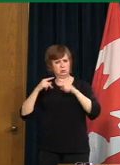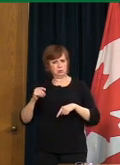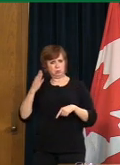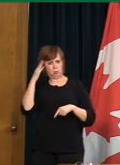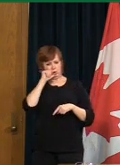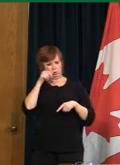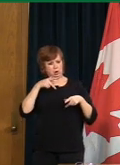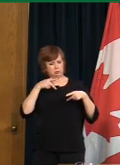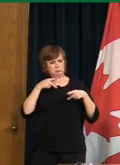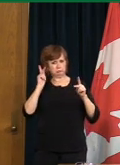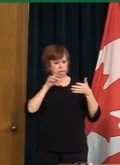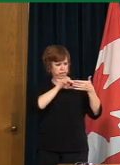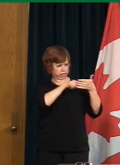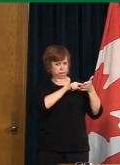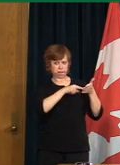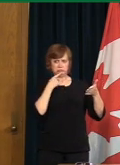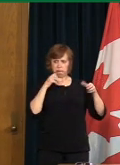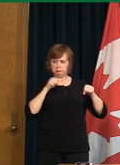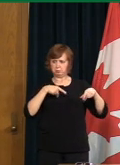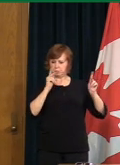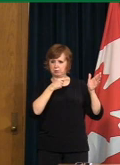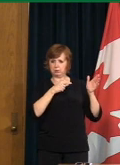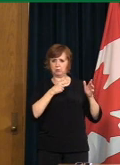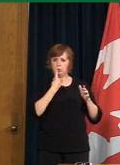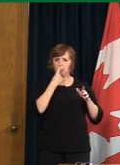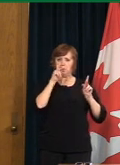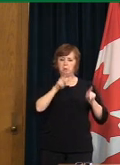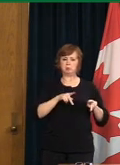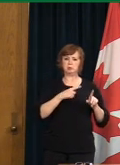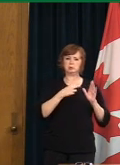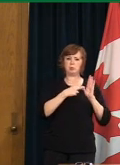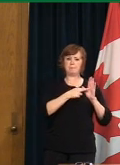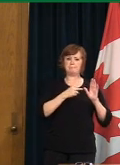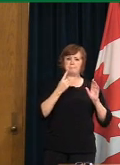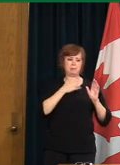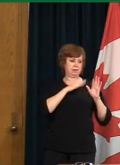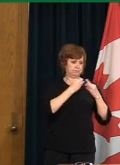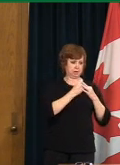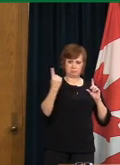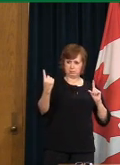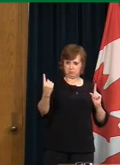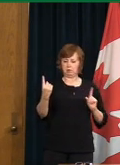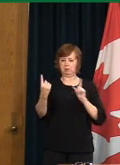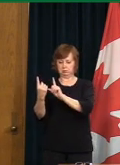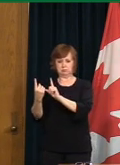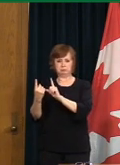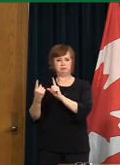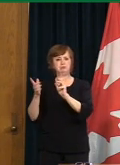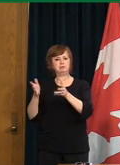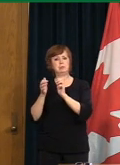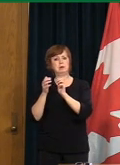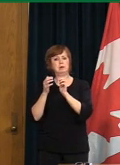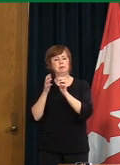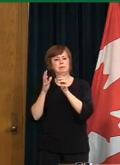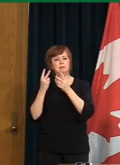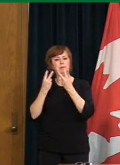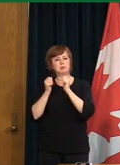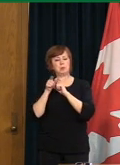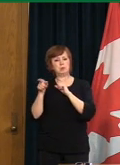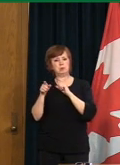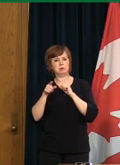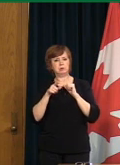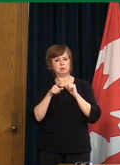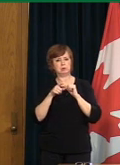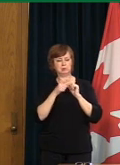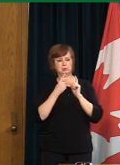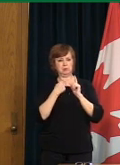families or one person from a family to visit one resident each, especially when you consider the fact that they're only